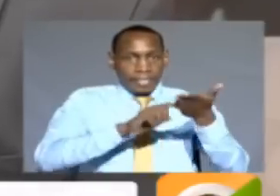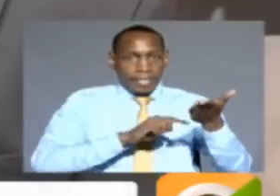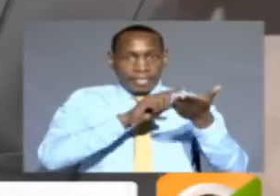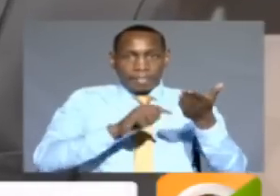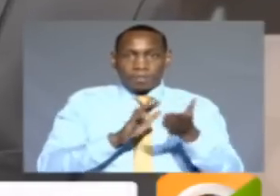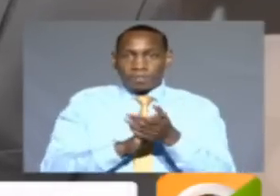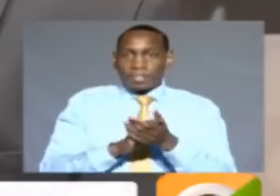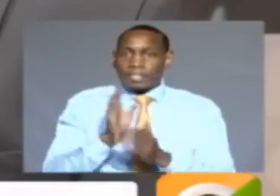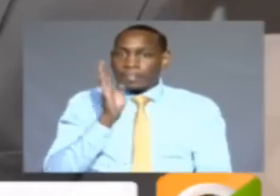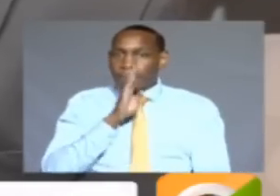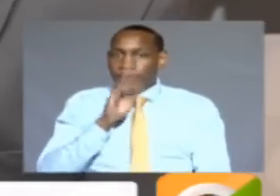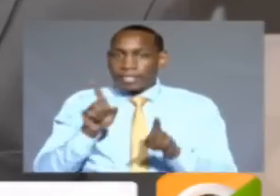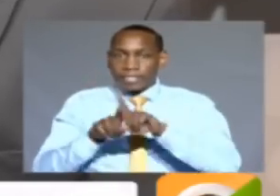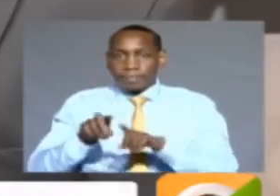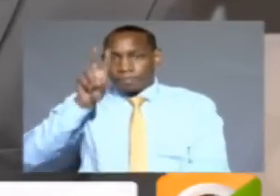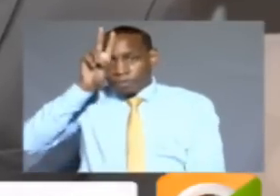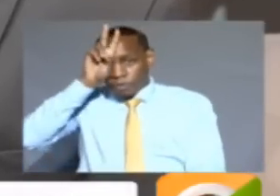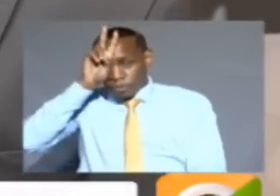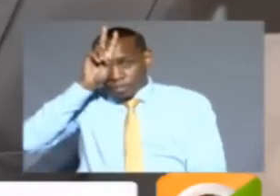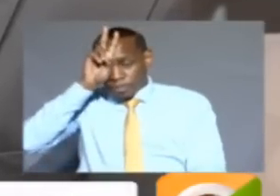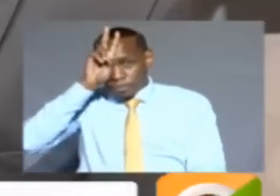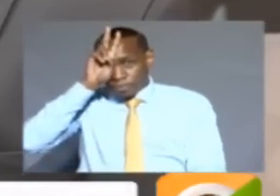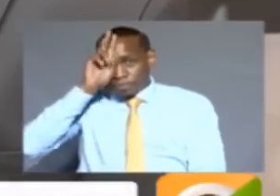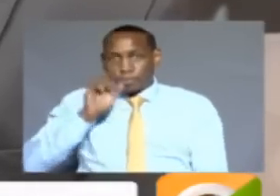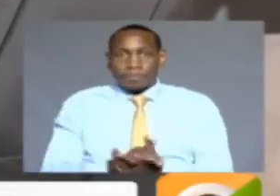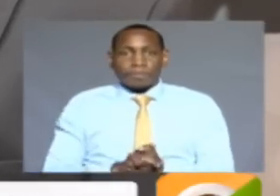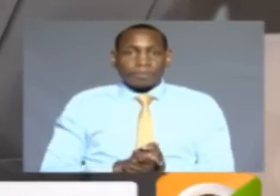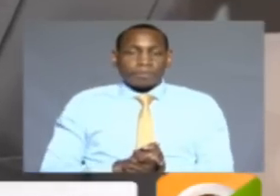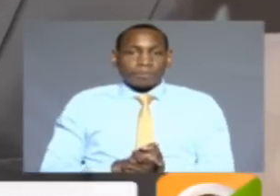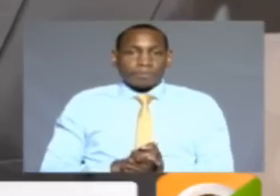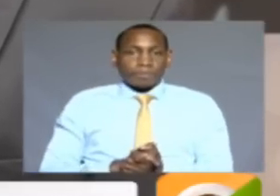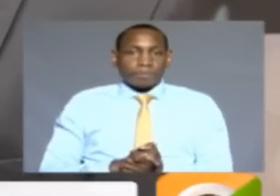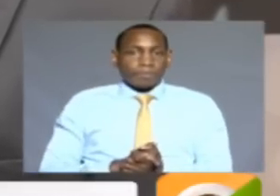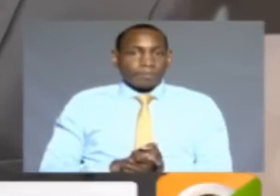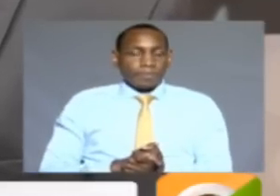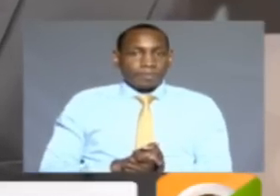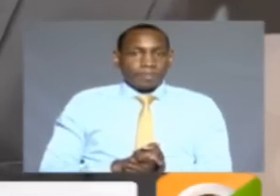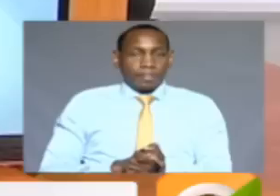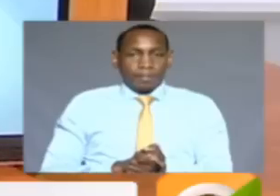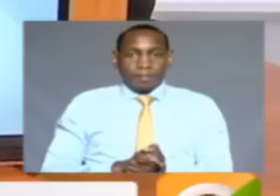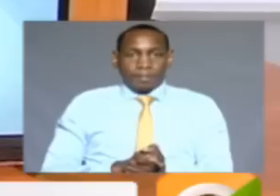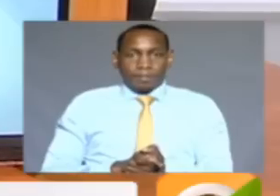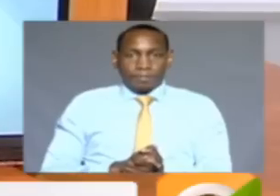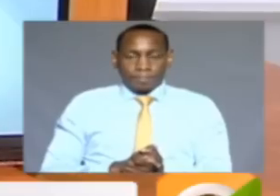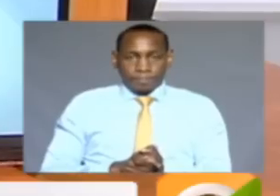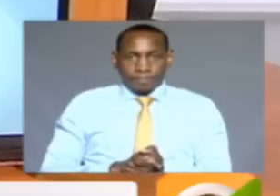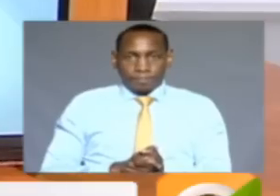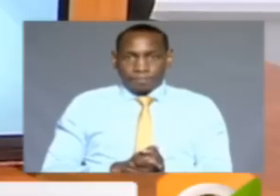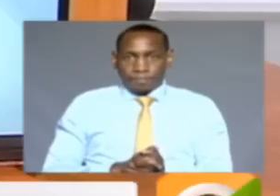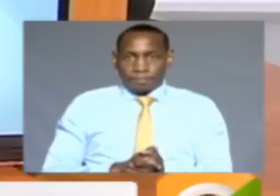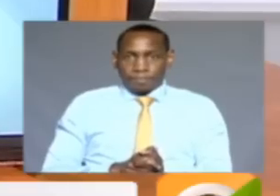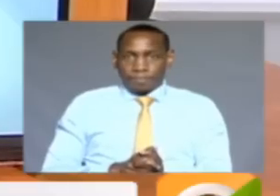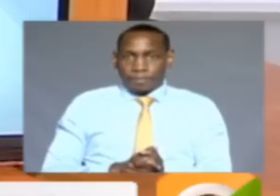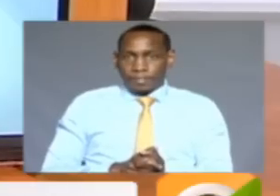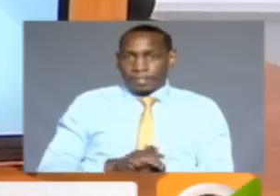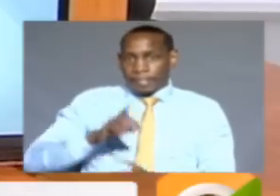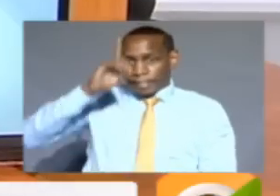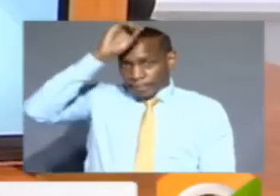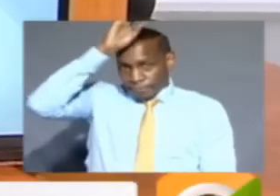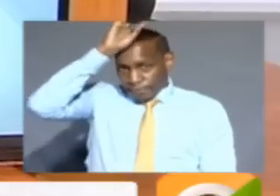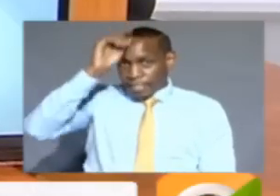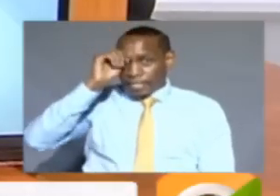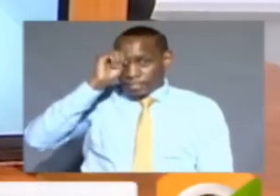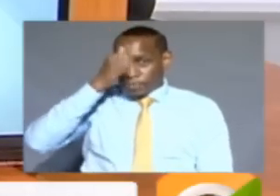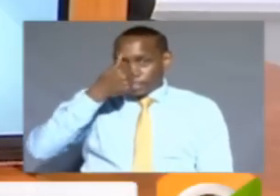smelling like goats. Goats, yeah? And you and Yvonne must come from the same village. Absolutely. This is village wisdom,